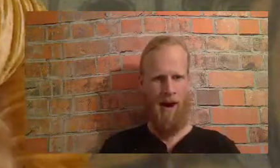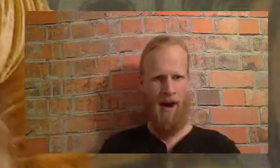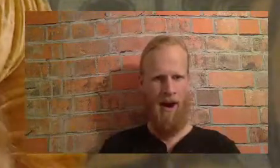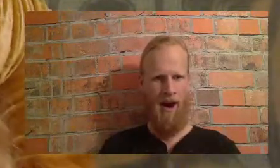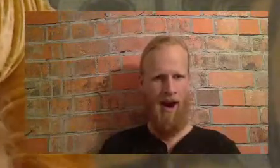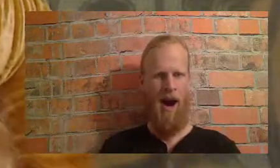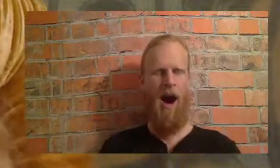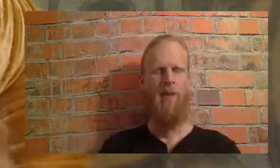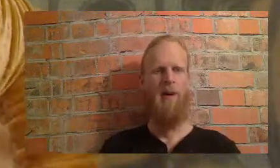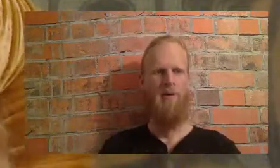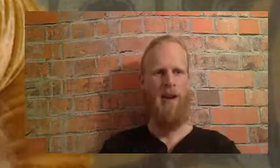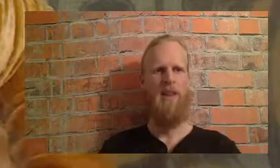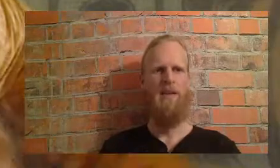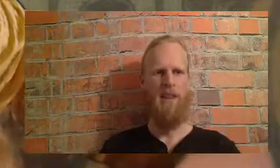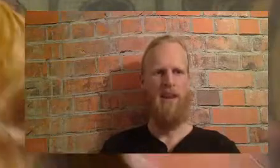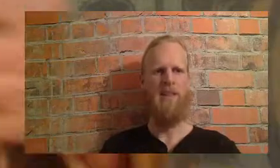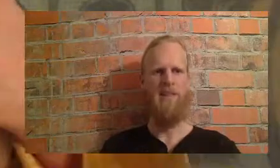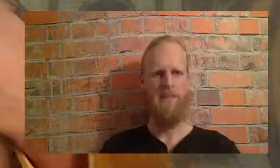myself.